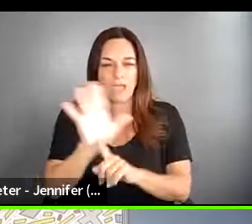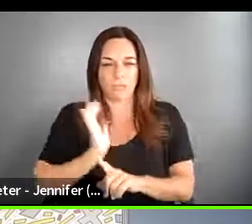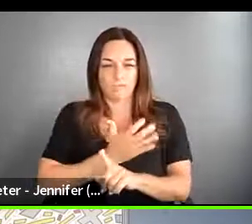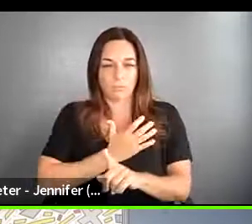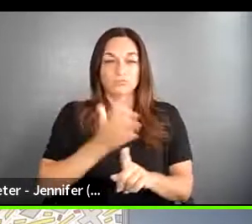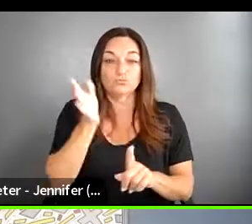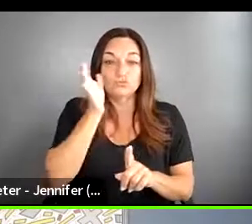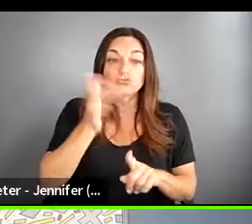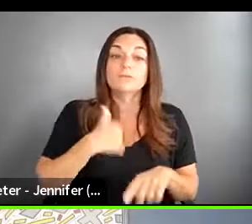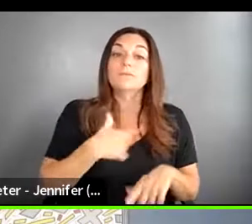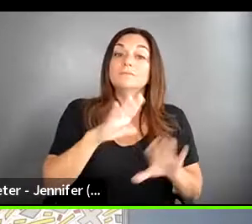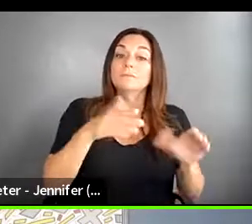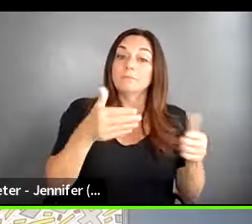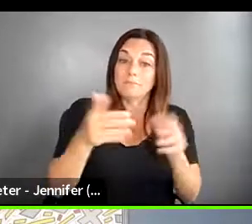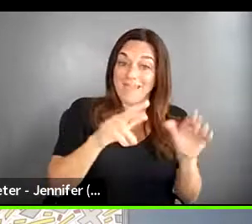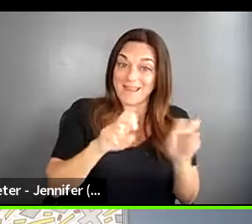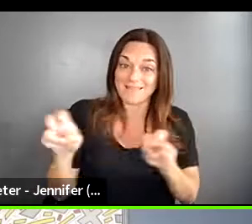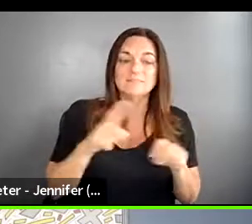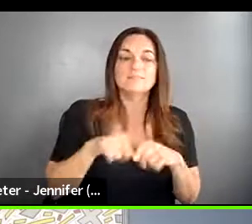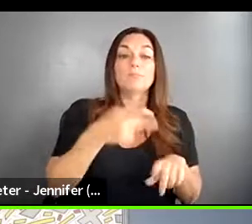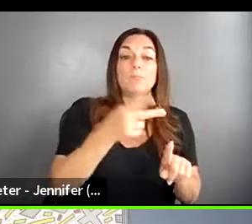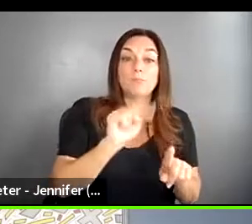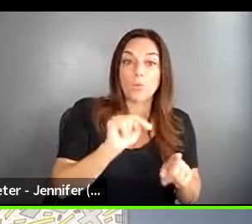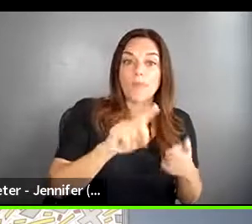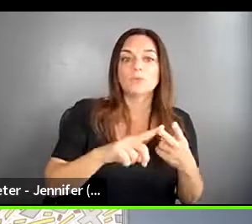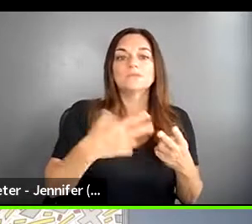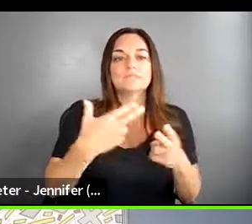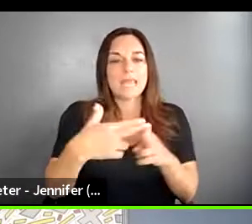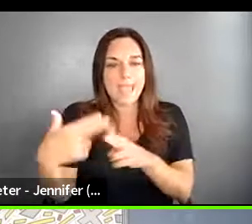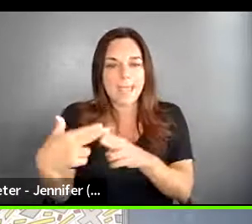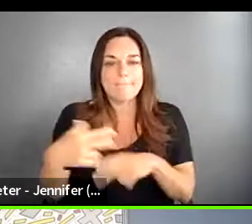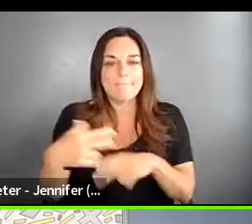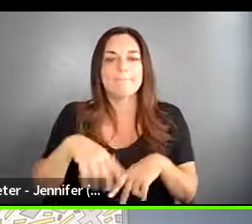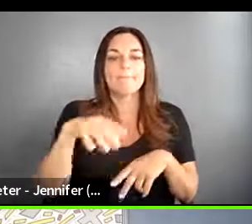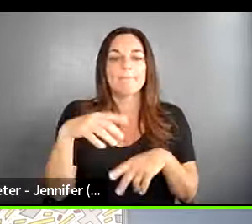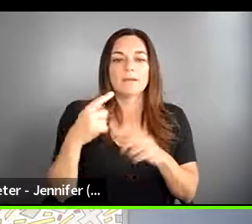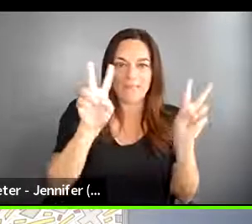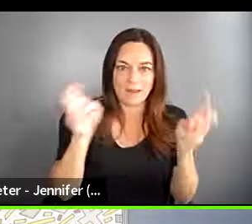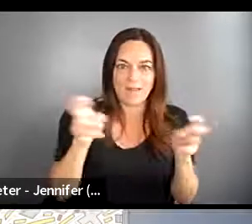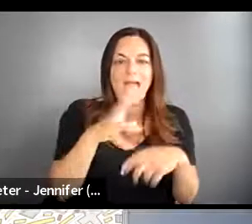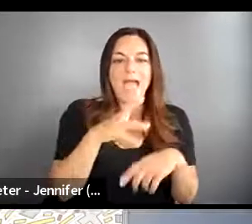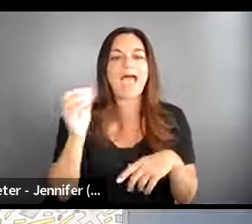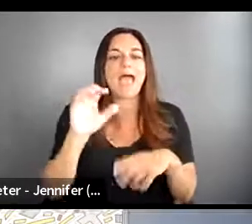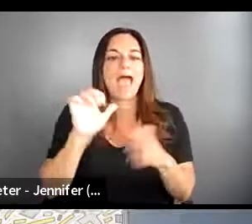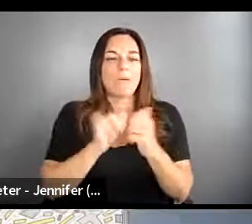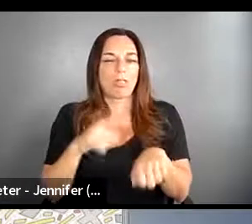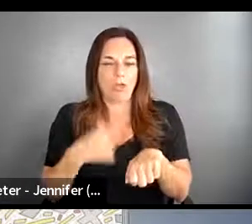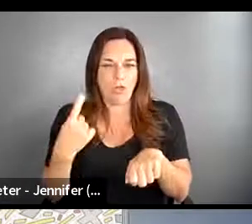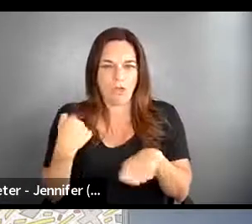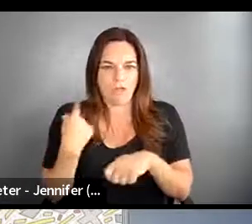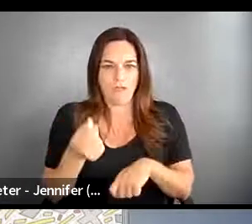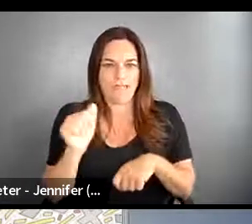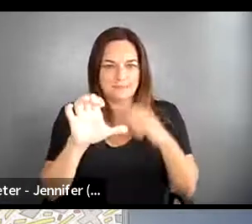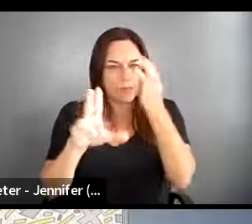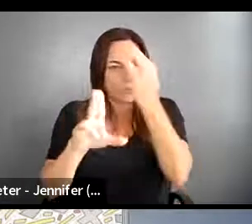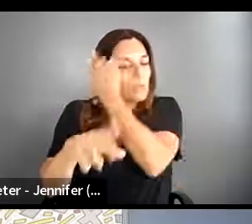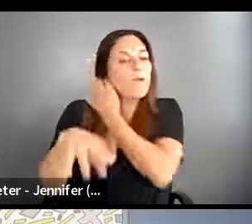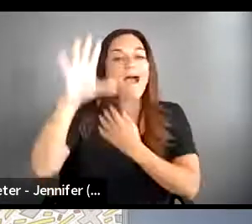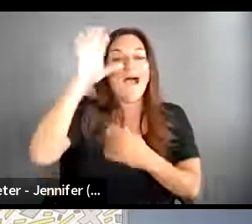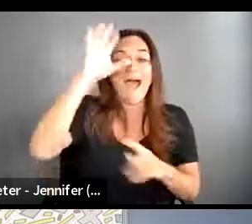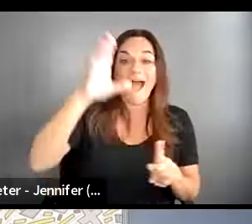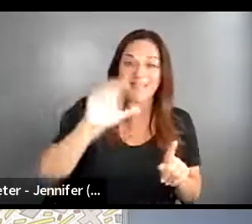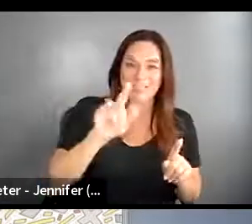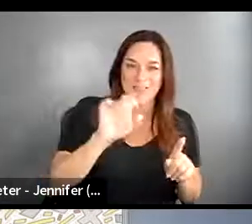name, pronouns, title, and how long you have been with the ACLU. Hi folks, my name is Claudine Constant.